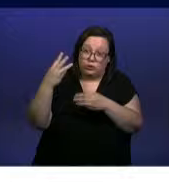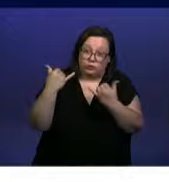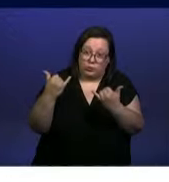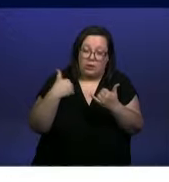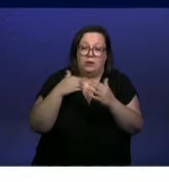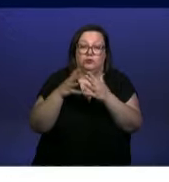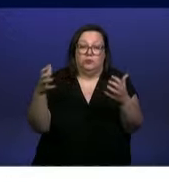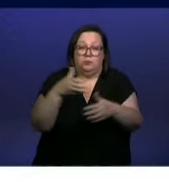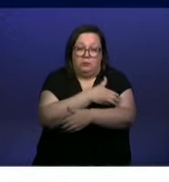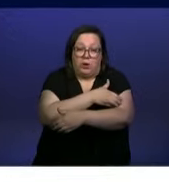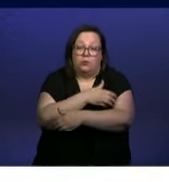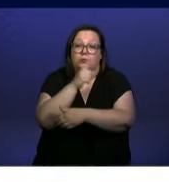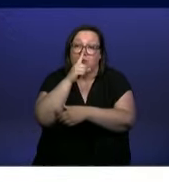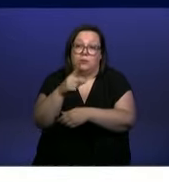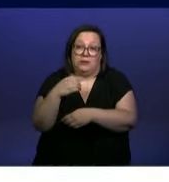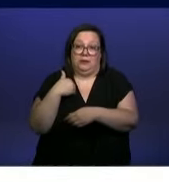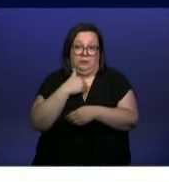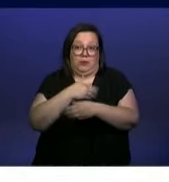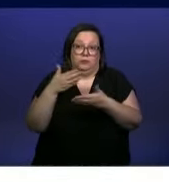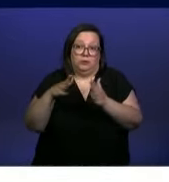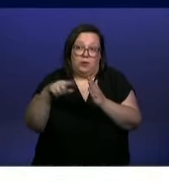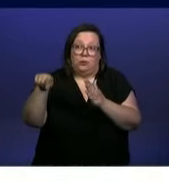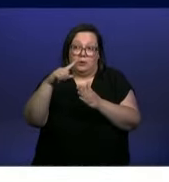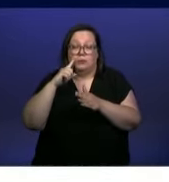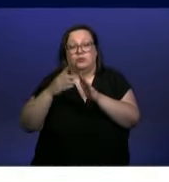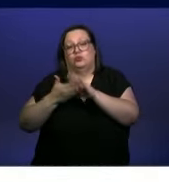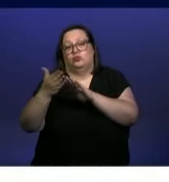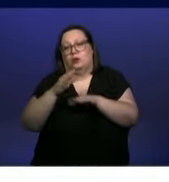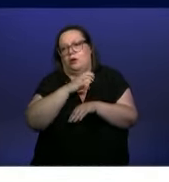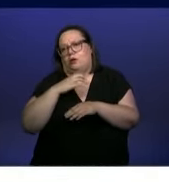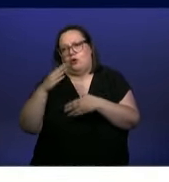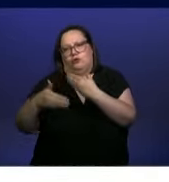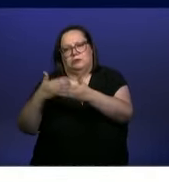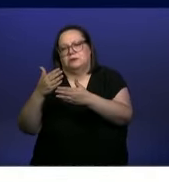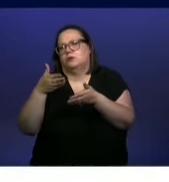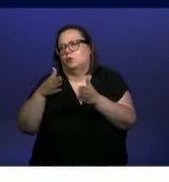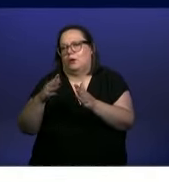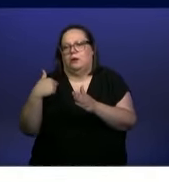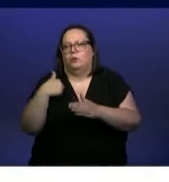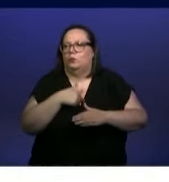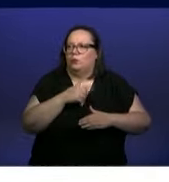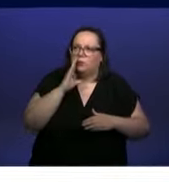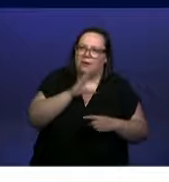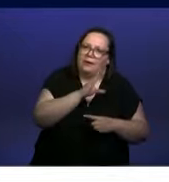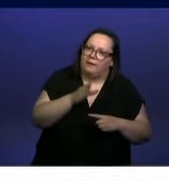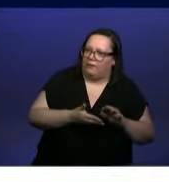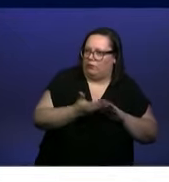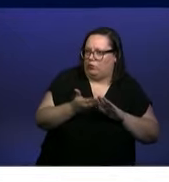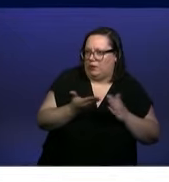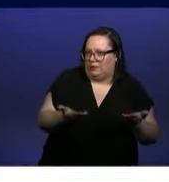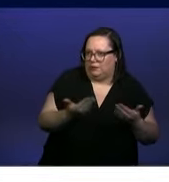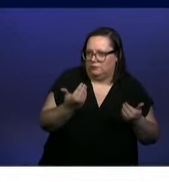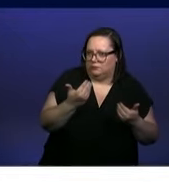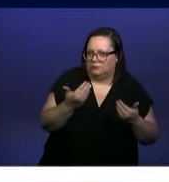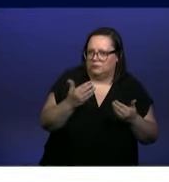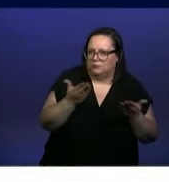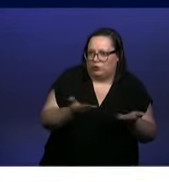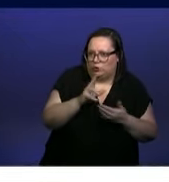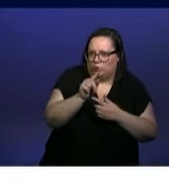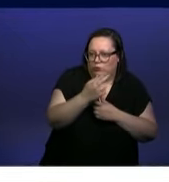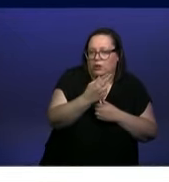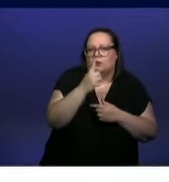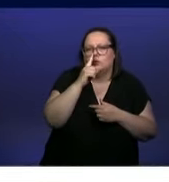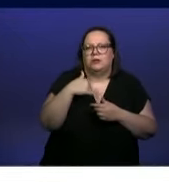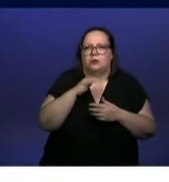allowed them to run Congress in a way that we would never run the state of Utah. And you create kind of leverage and you give all